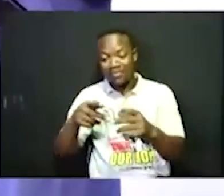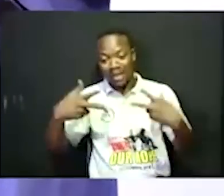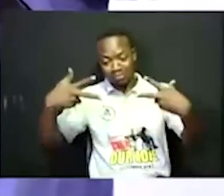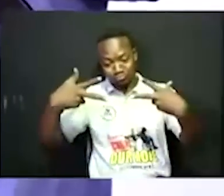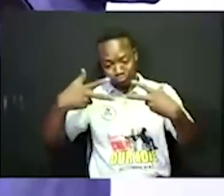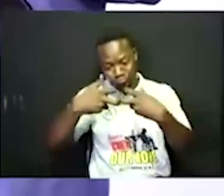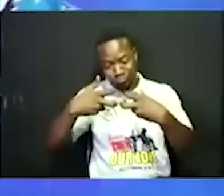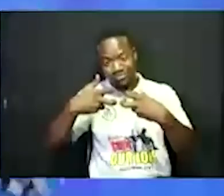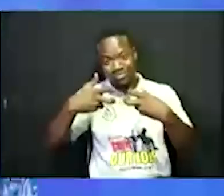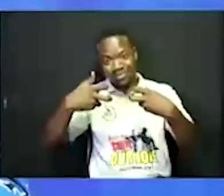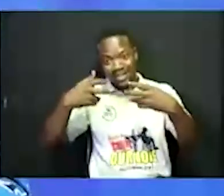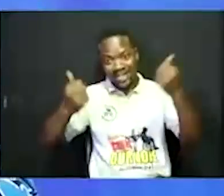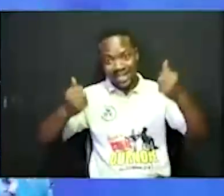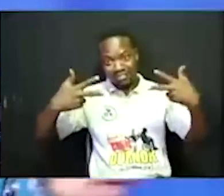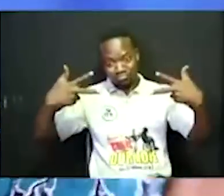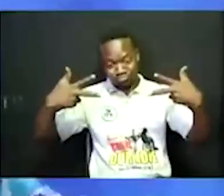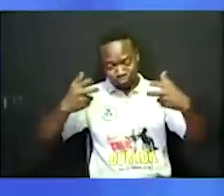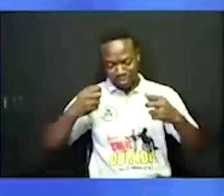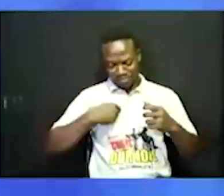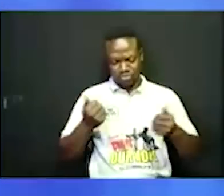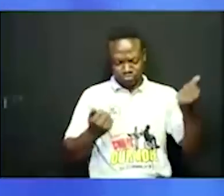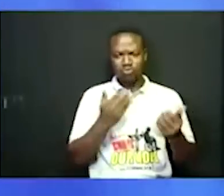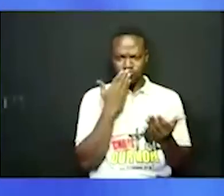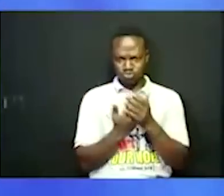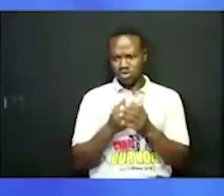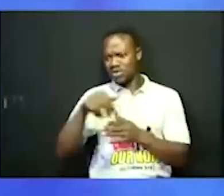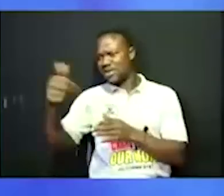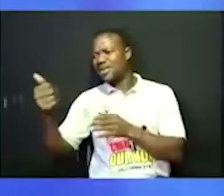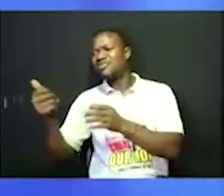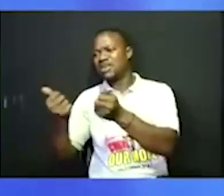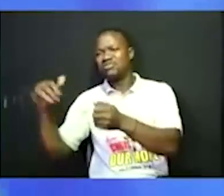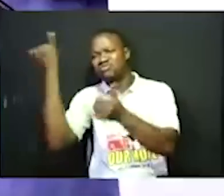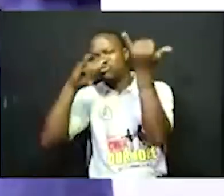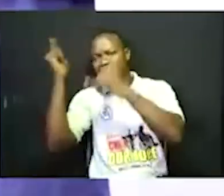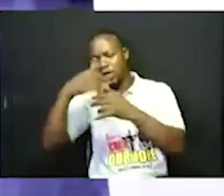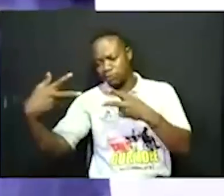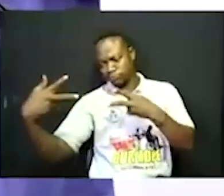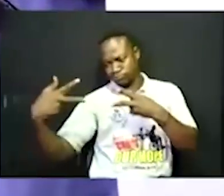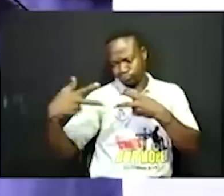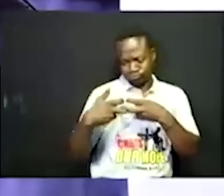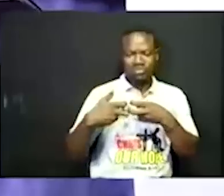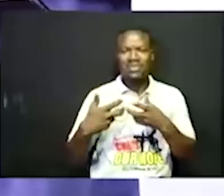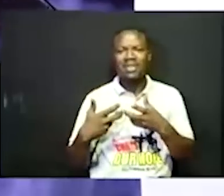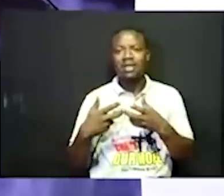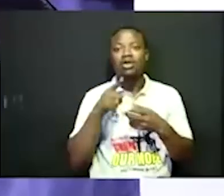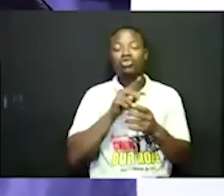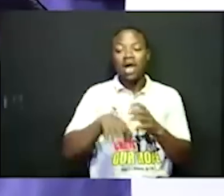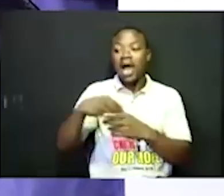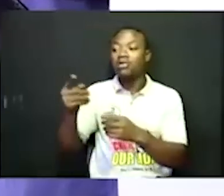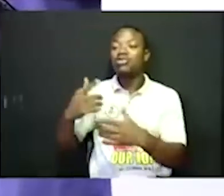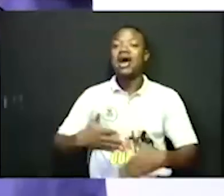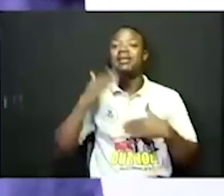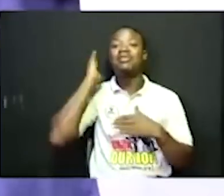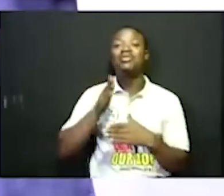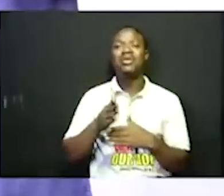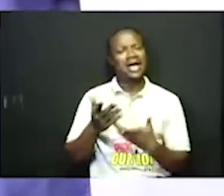offend anybody. Once your car is knocked, you come, you see your ugly car. So what? I bought this car just last week. You